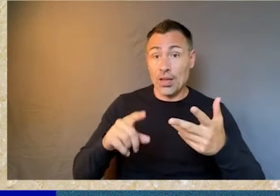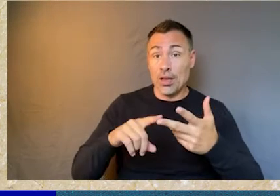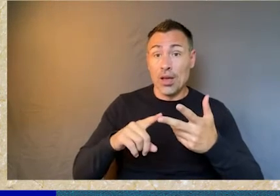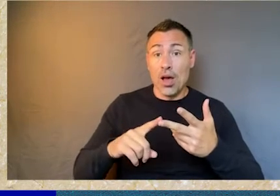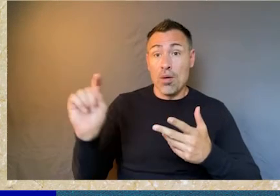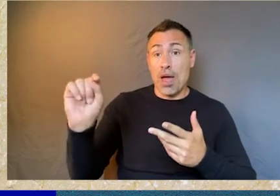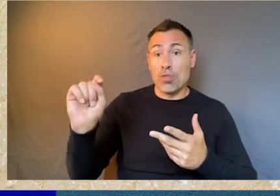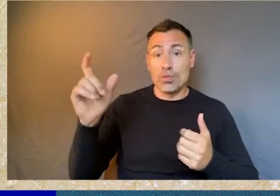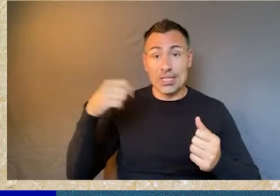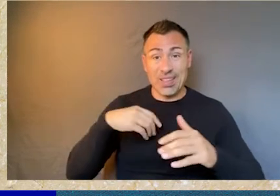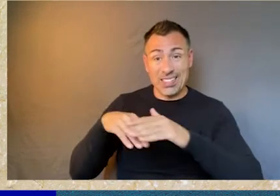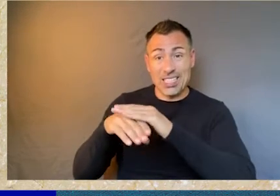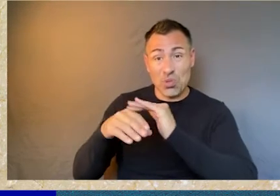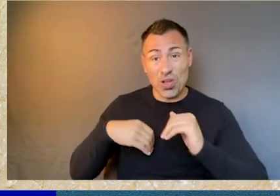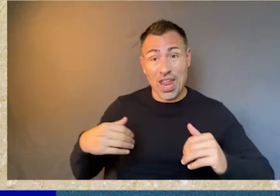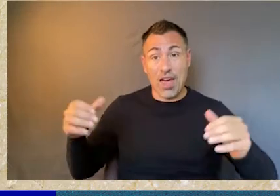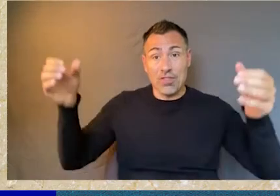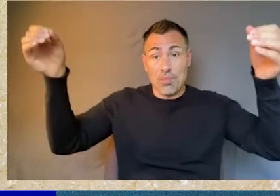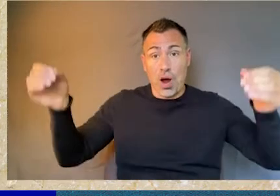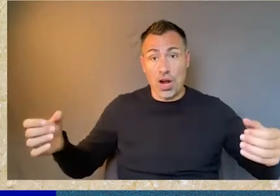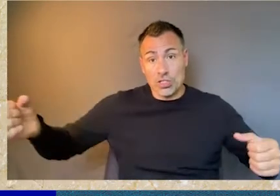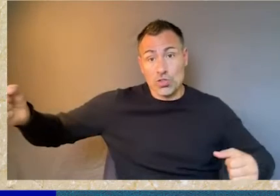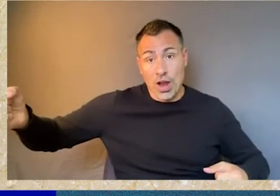adequate turning room.